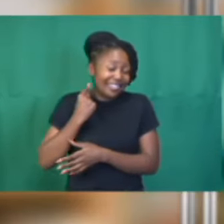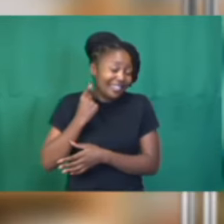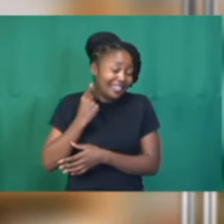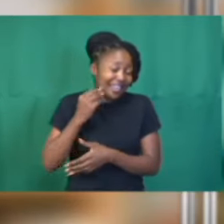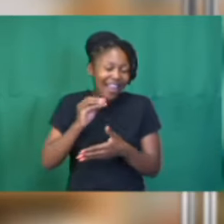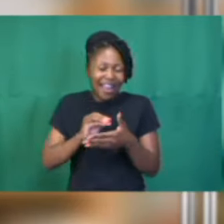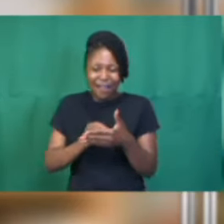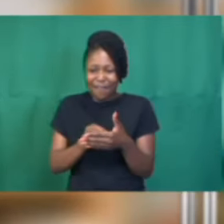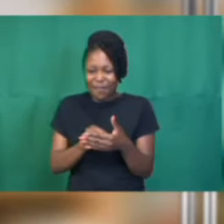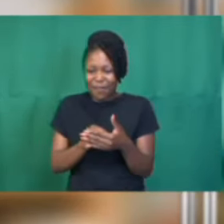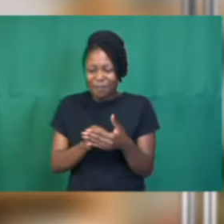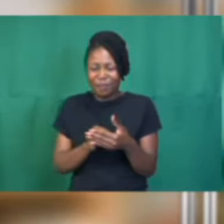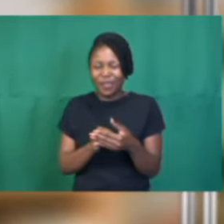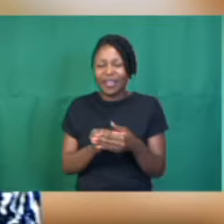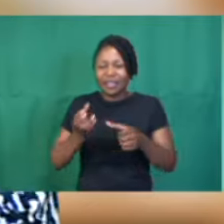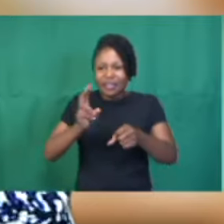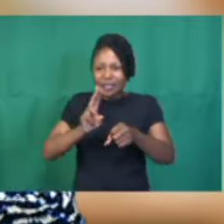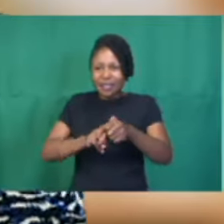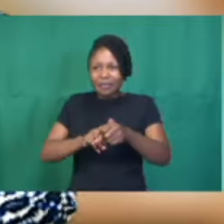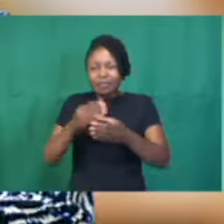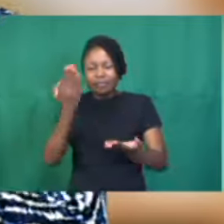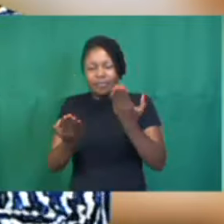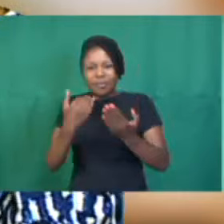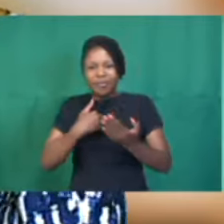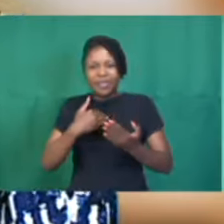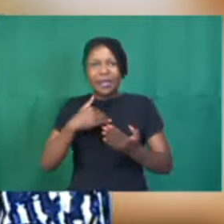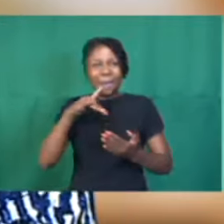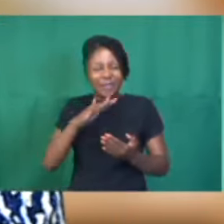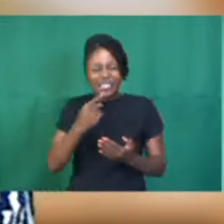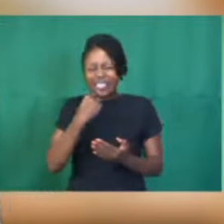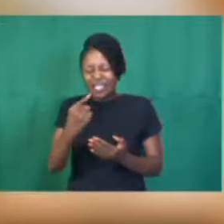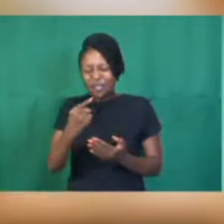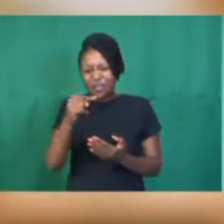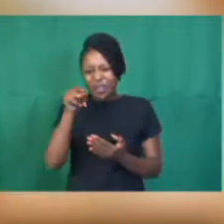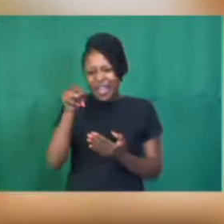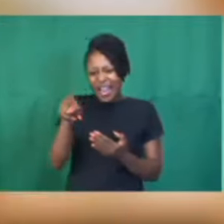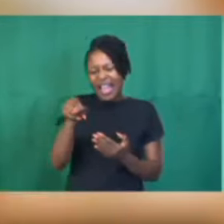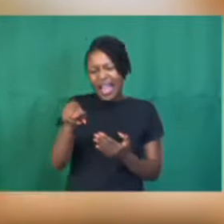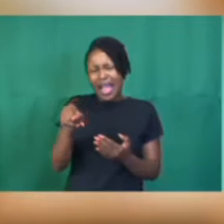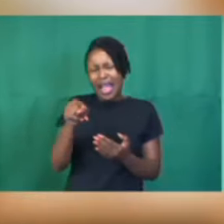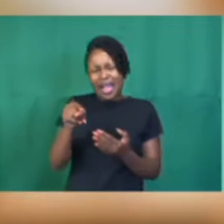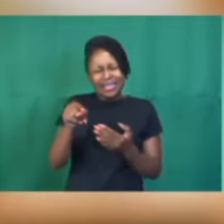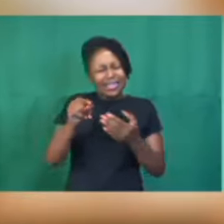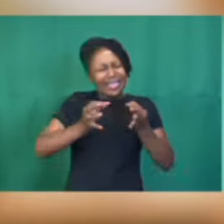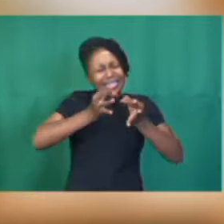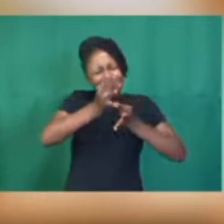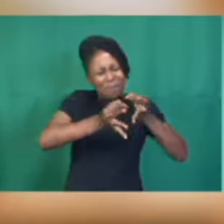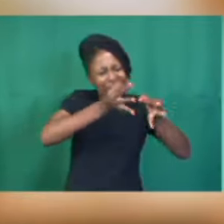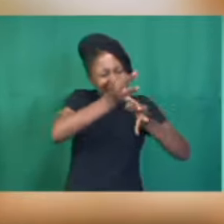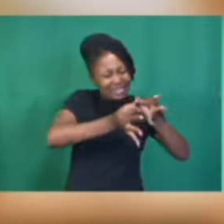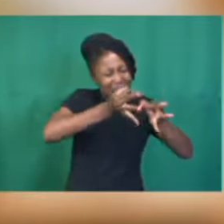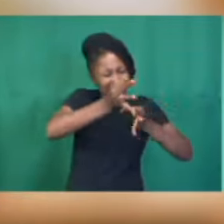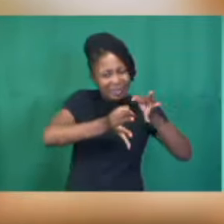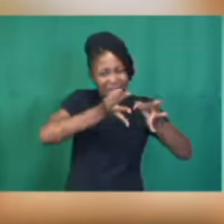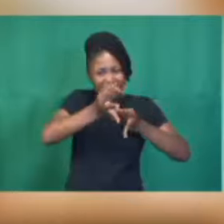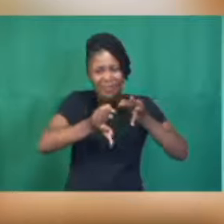Okay, again, maybe I should have mentioned that this is a kind of narrative, a descriptive, a kind of writing. So we are picking